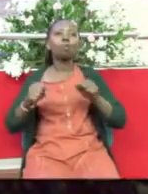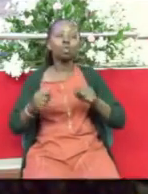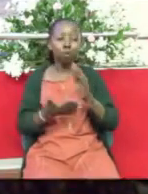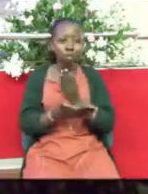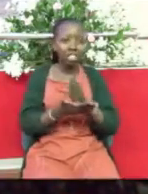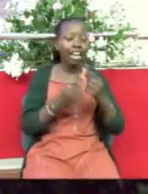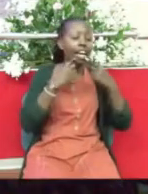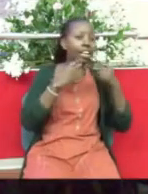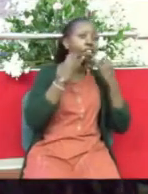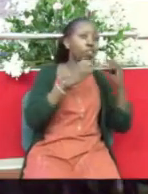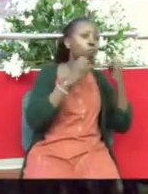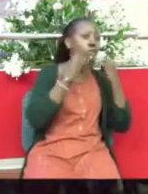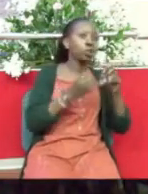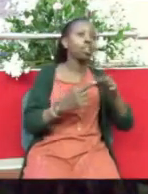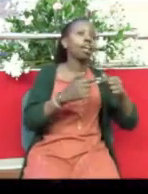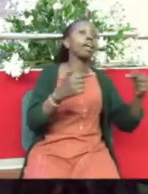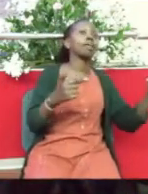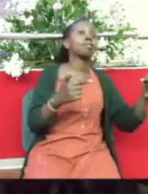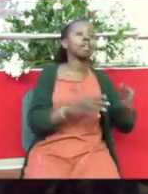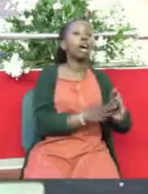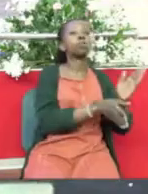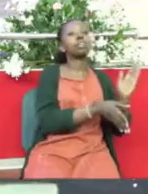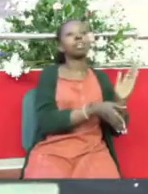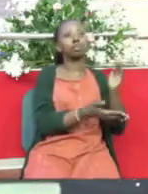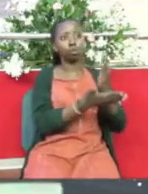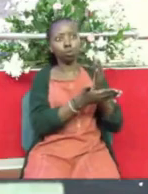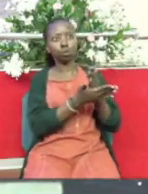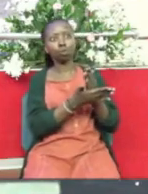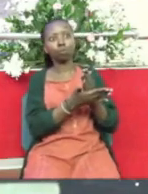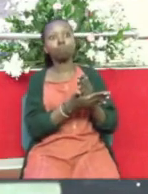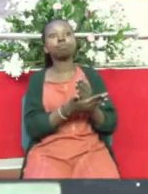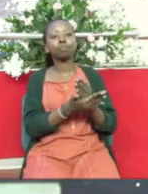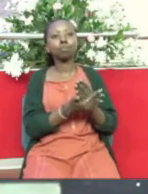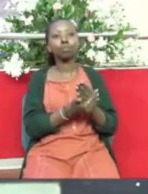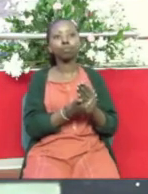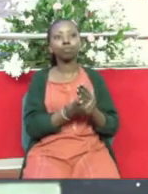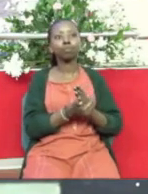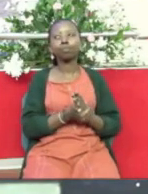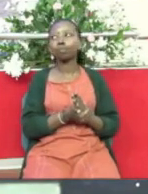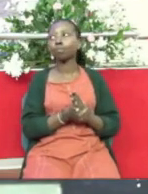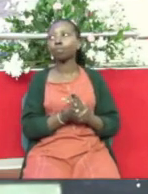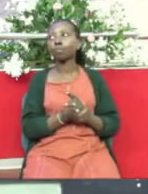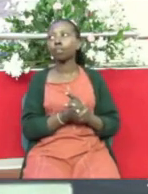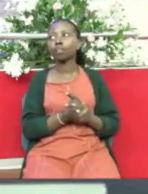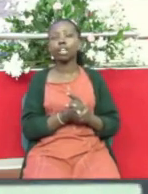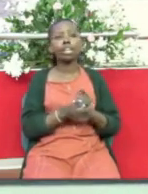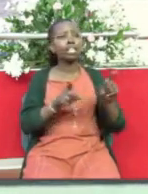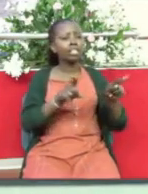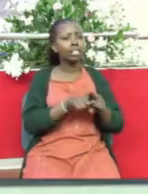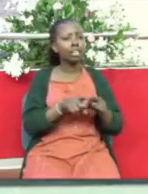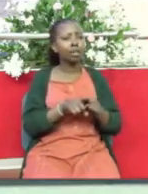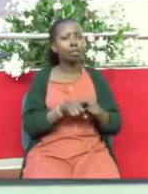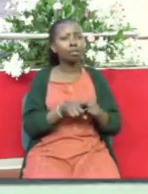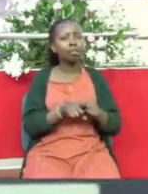Kwa sababu yule mtu ambaye anafanya kazi kwenye benki anajua mifumo, na hivyo basi anaweza kushiriki na mtu ambaye yuko nje. And this is what